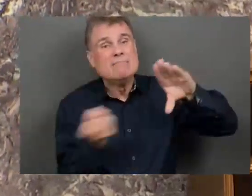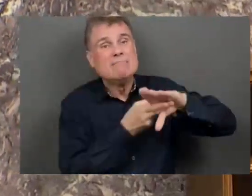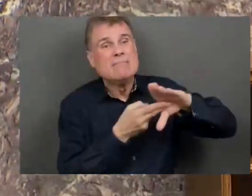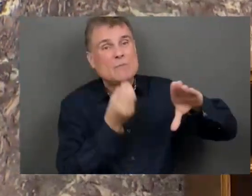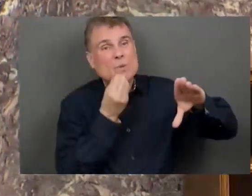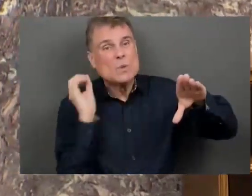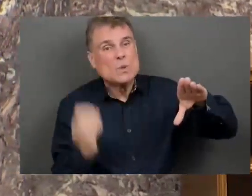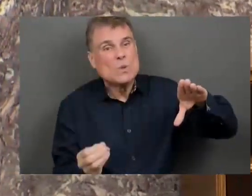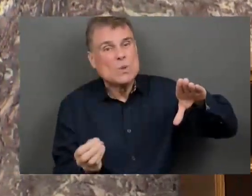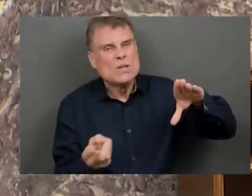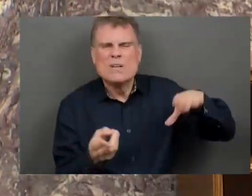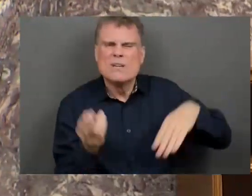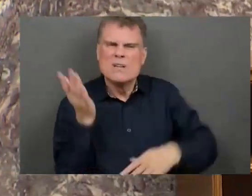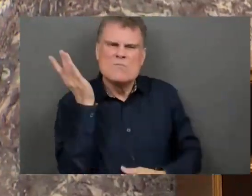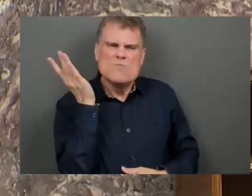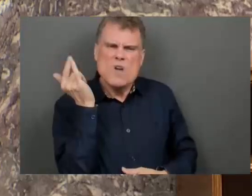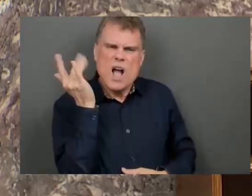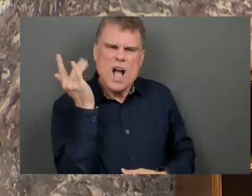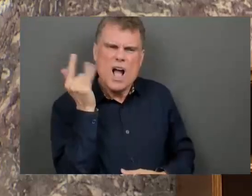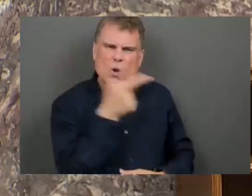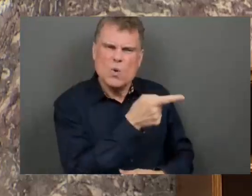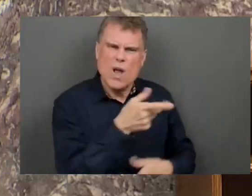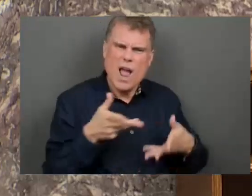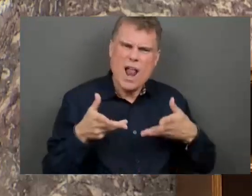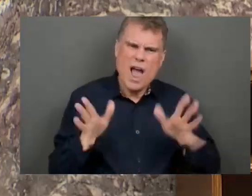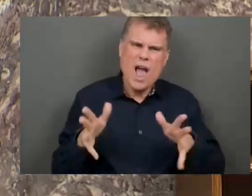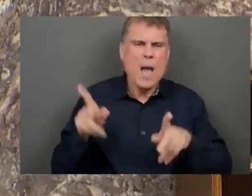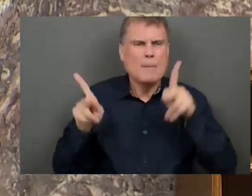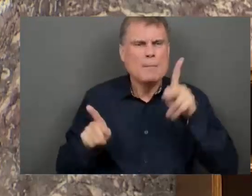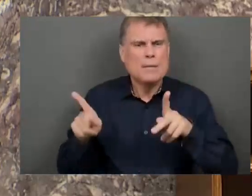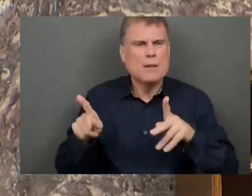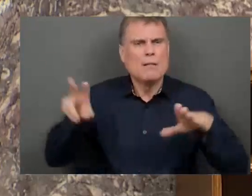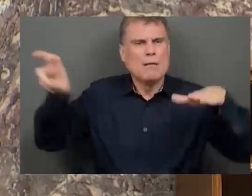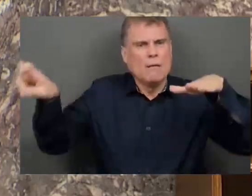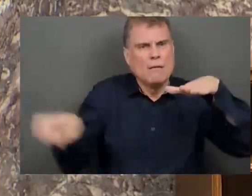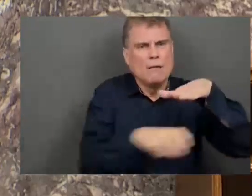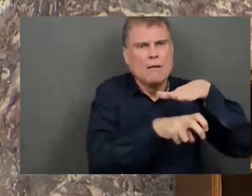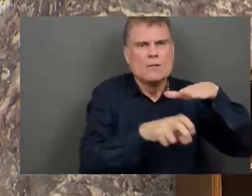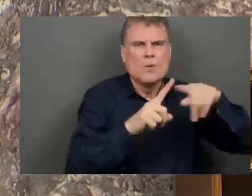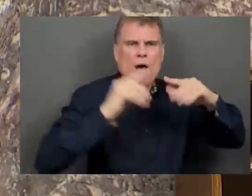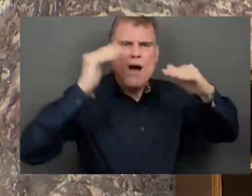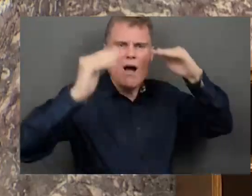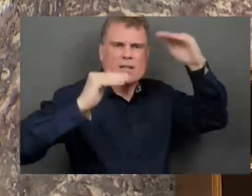adulthood starving and in debt after growing up in government care?